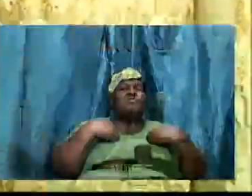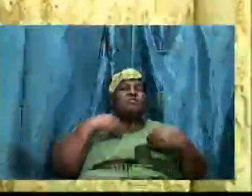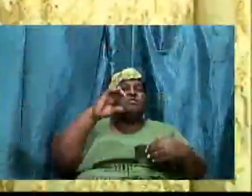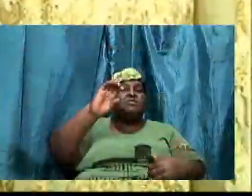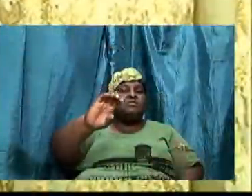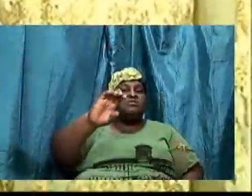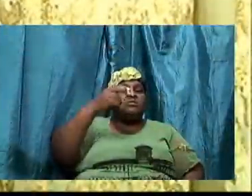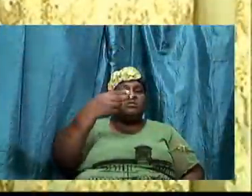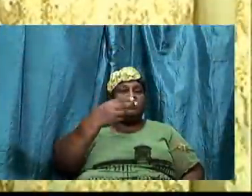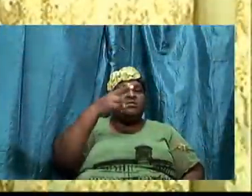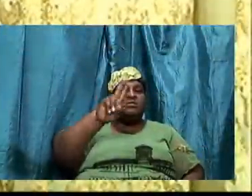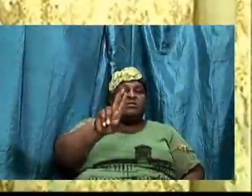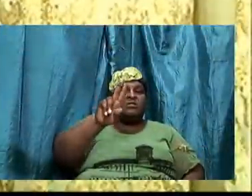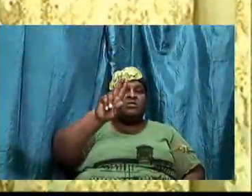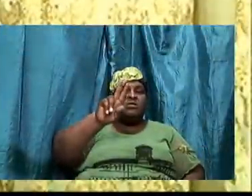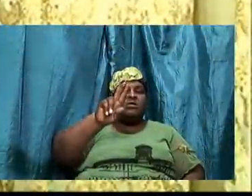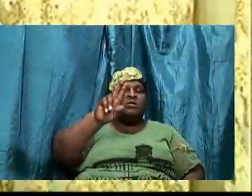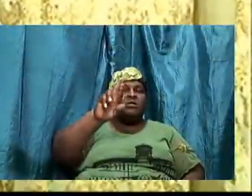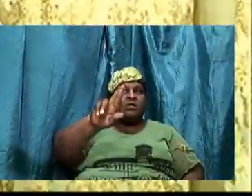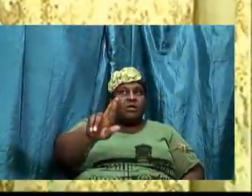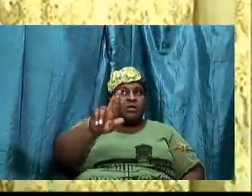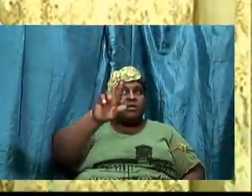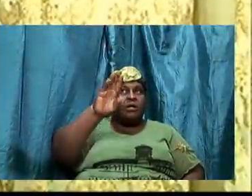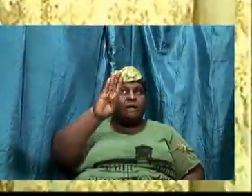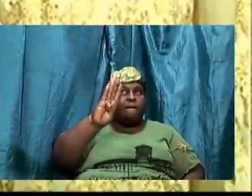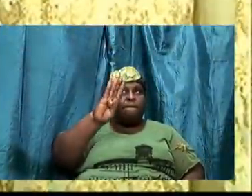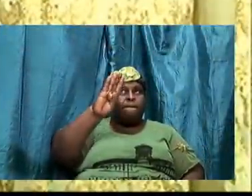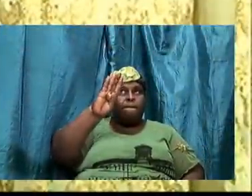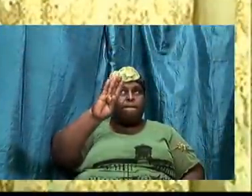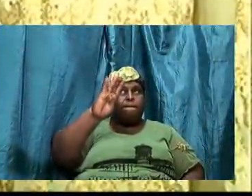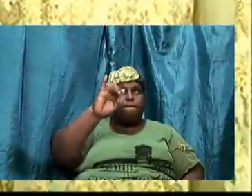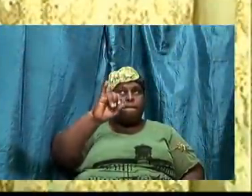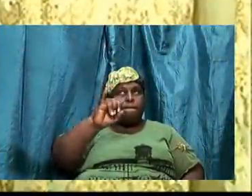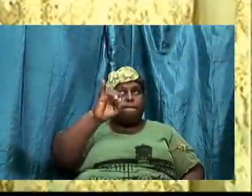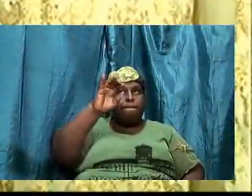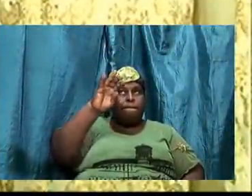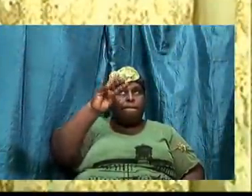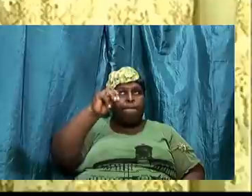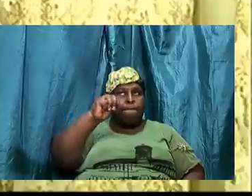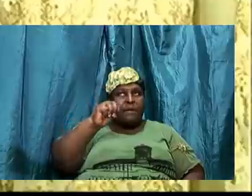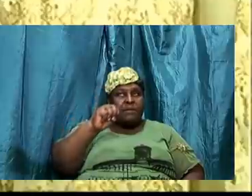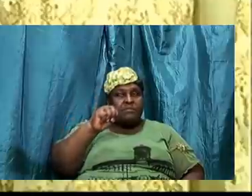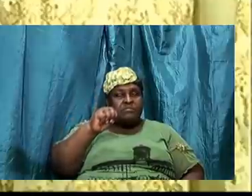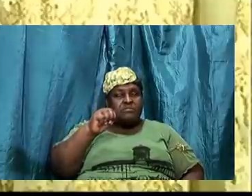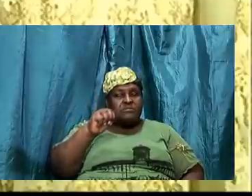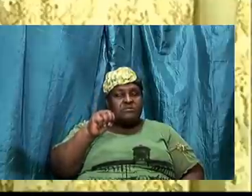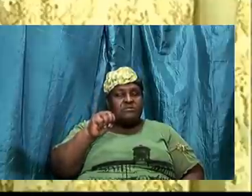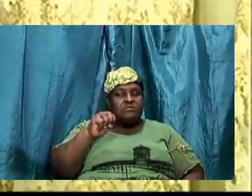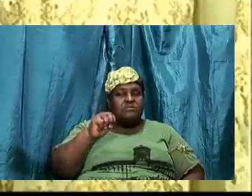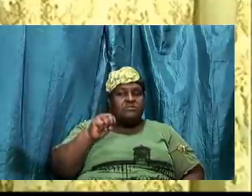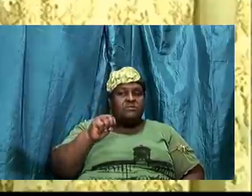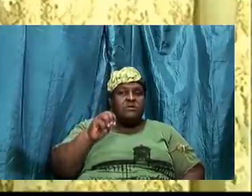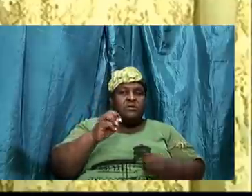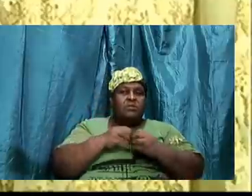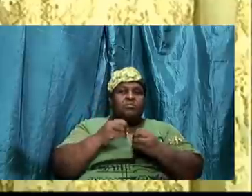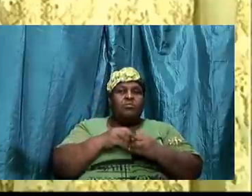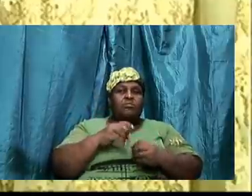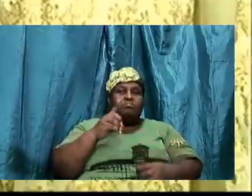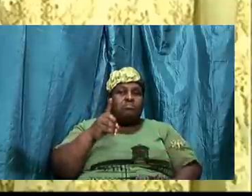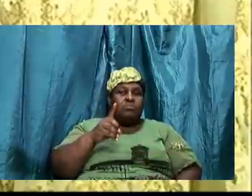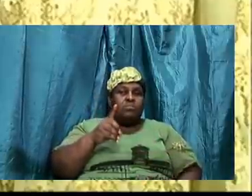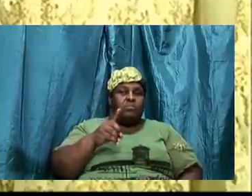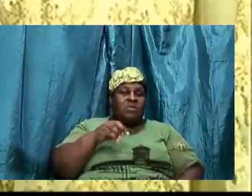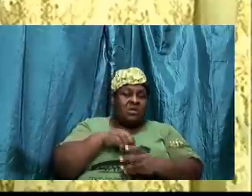about cherub, we're talking about one. When we say cherubims, it's more than one. In scriptures,